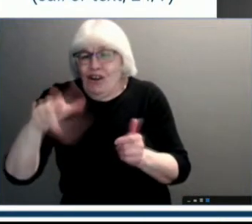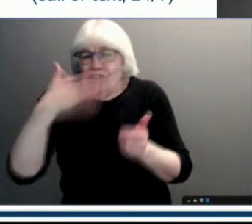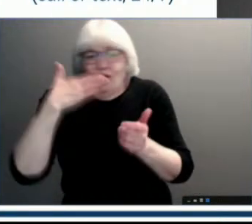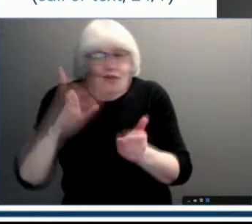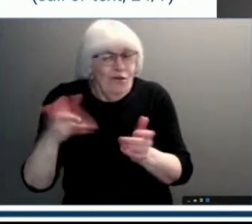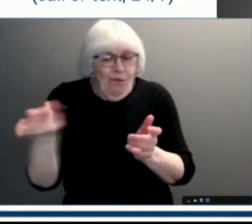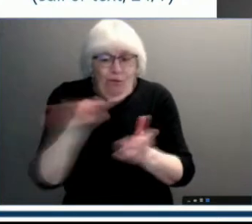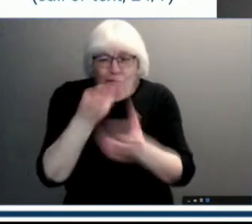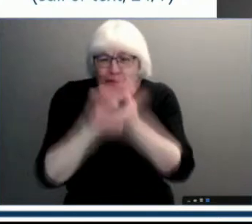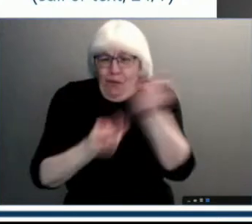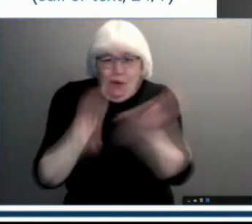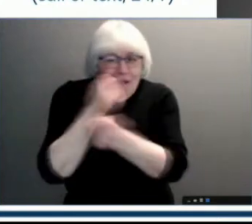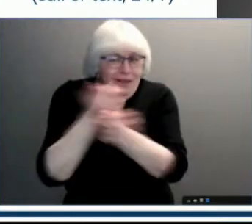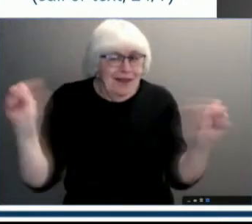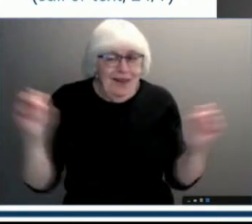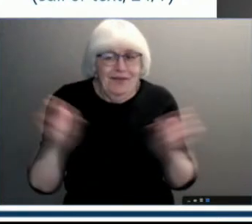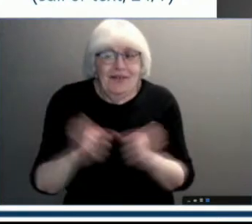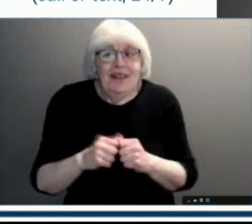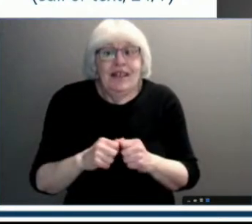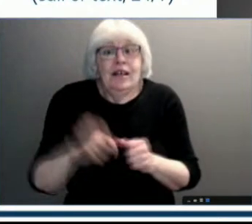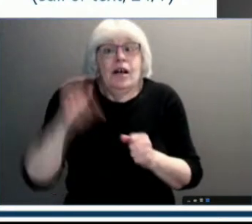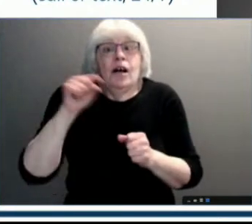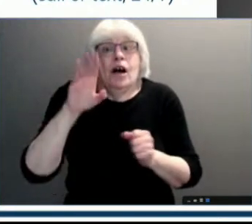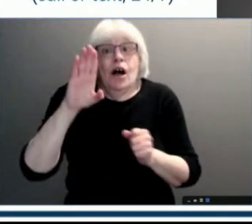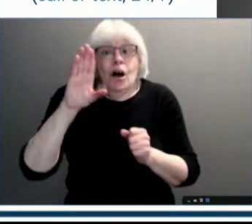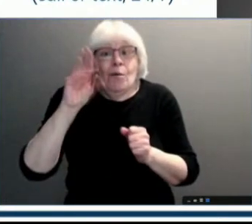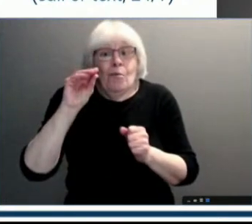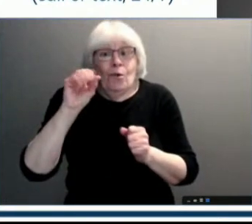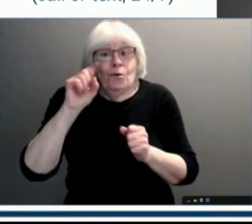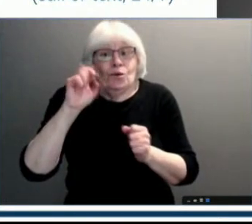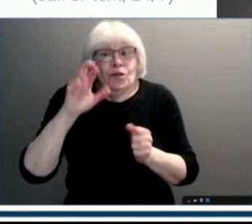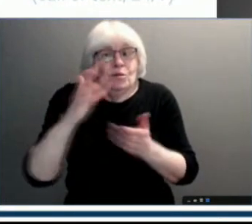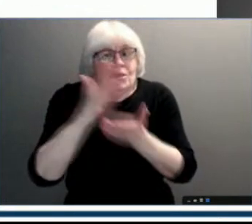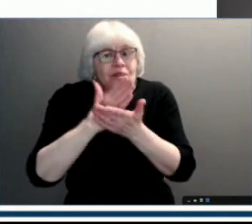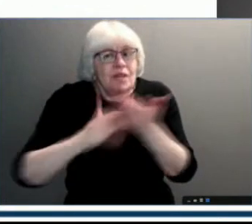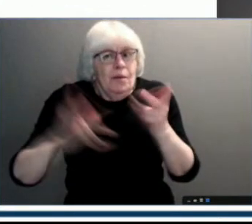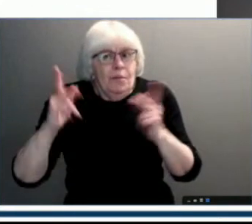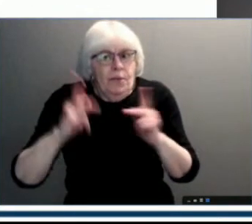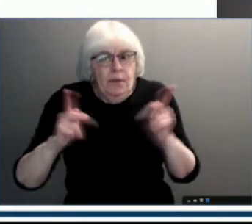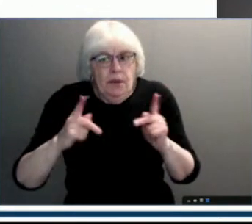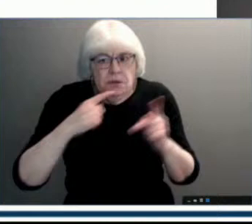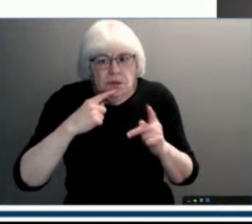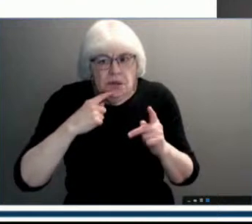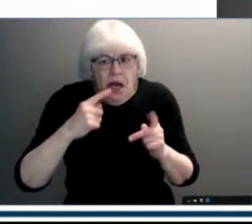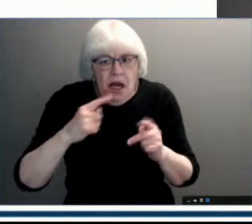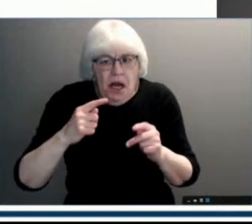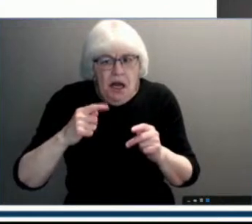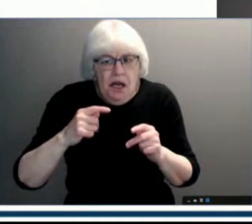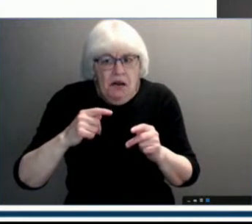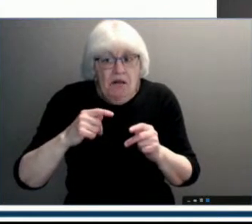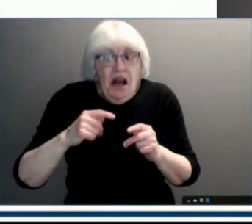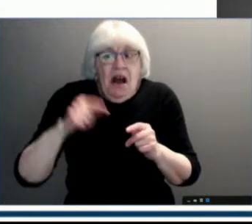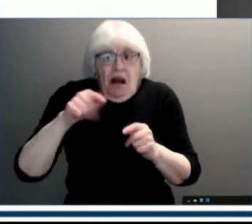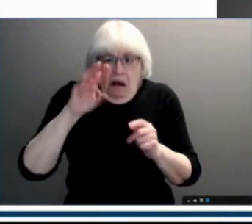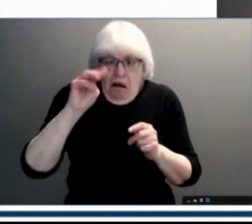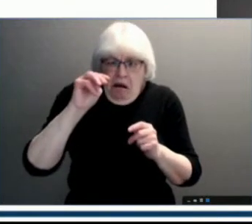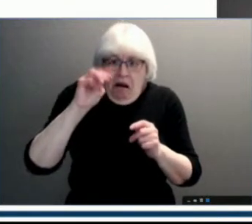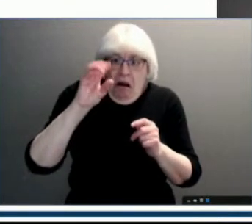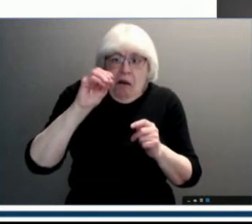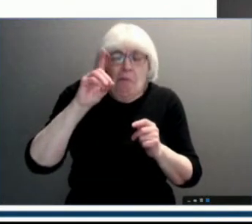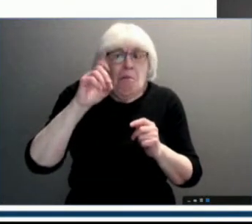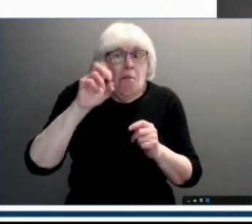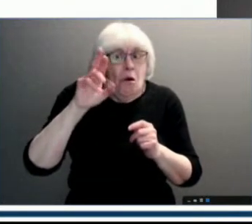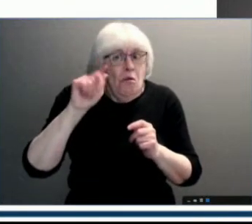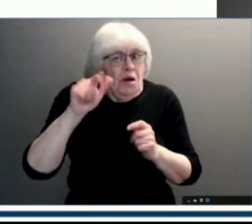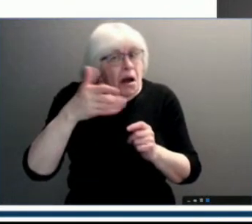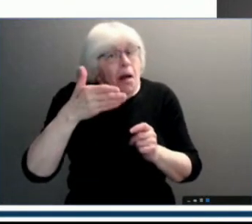some studies are showing that Moderna is actually slightly more effective as a booster dose. We're also expecting limited